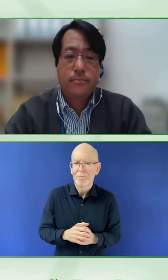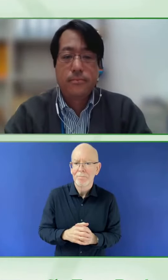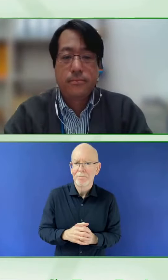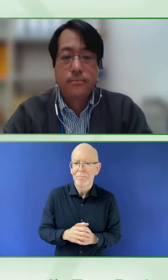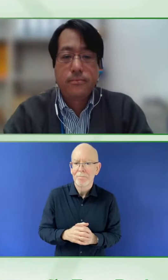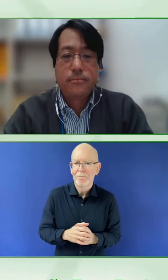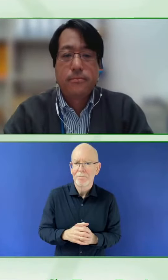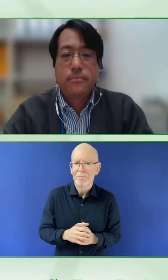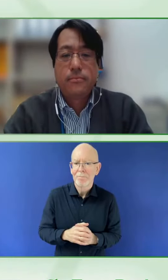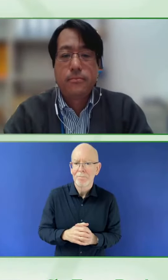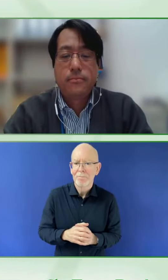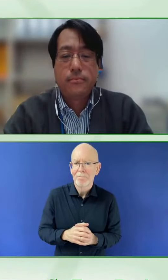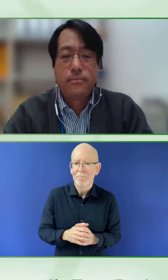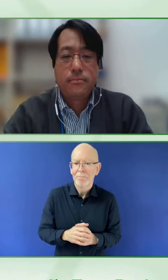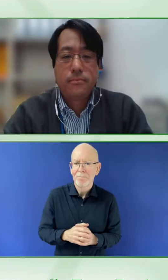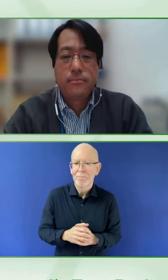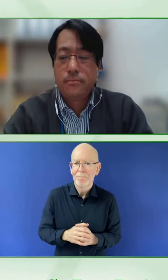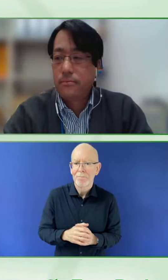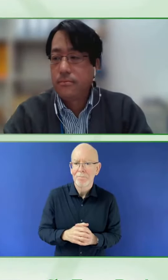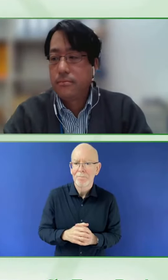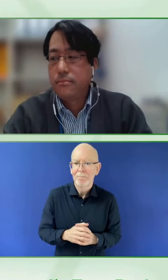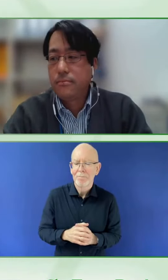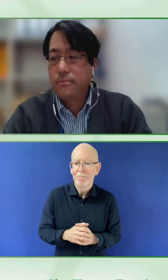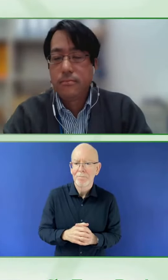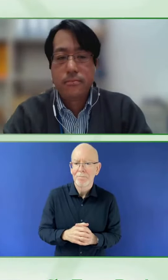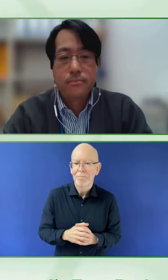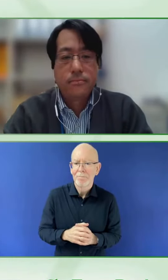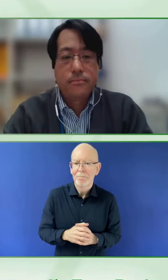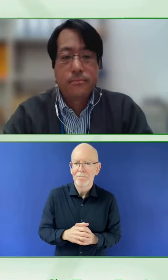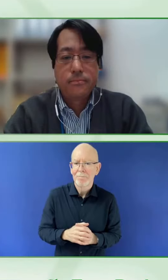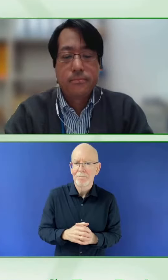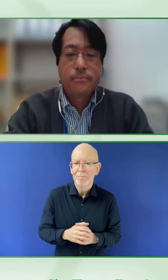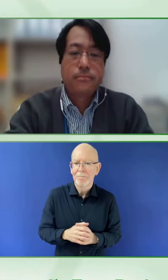I was happy to be able to move on my own.